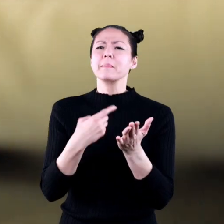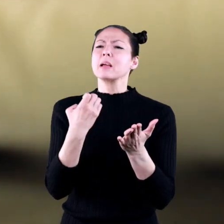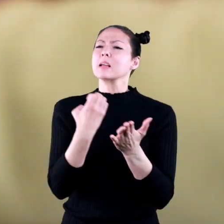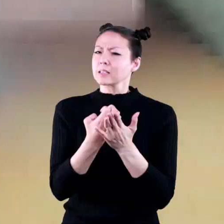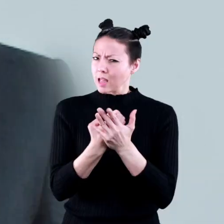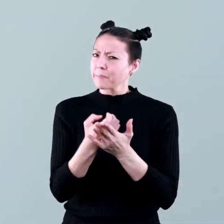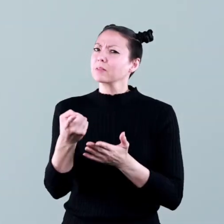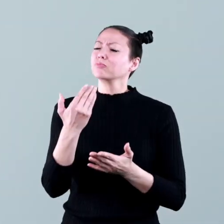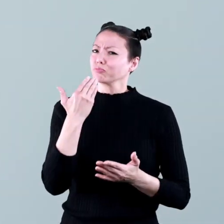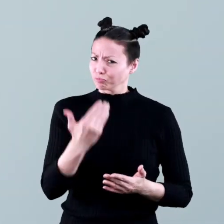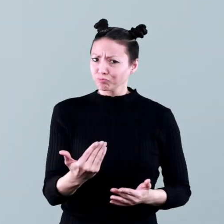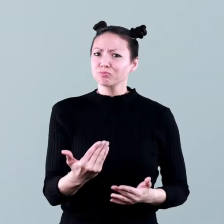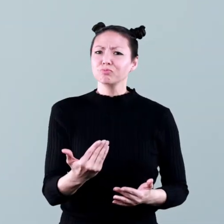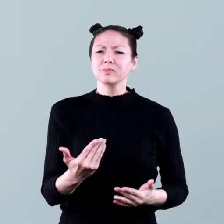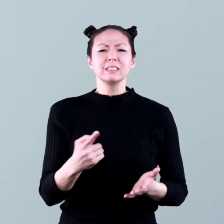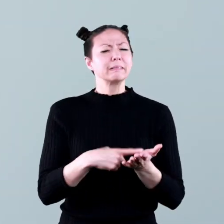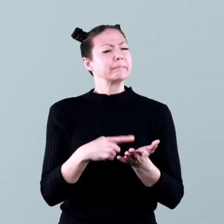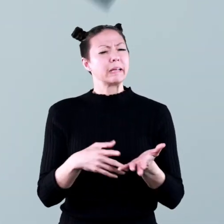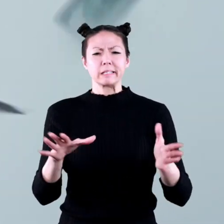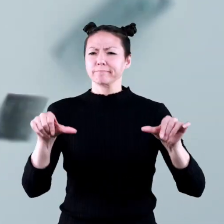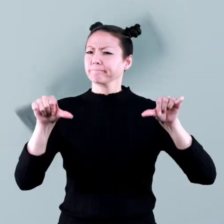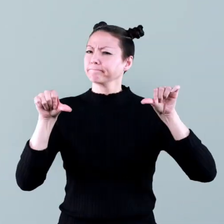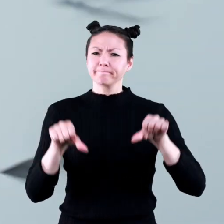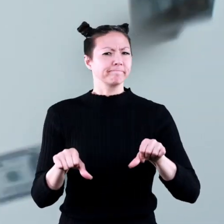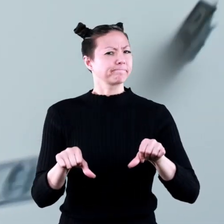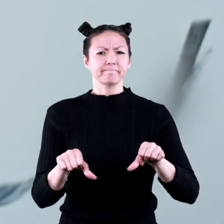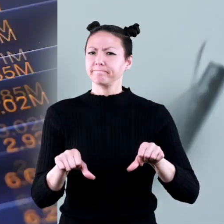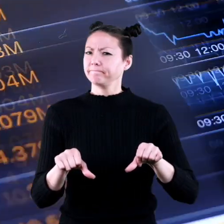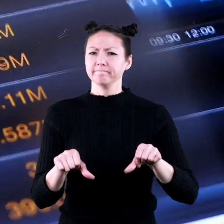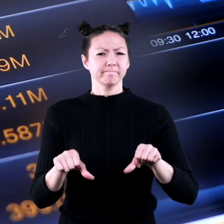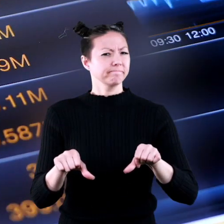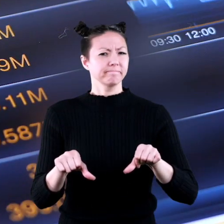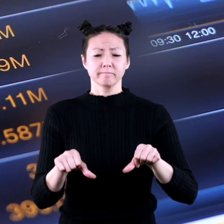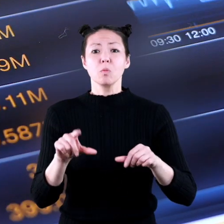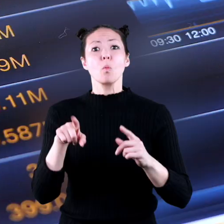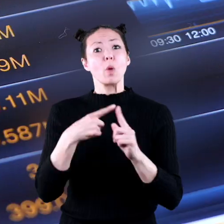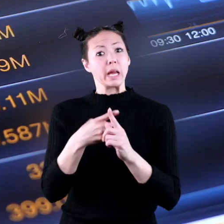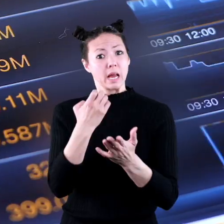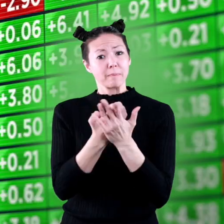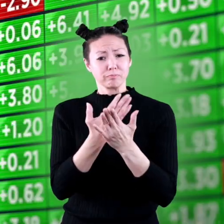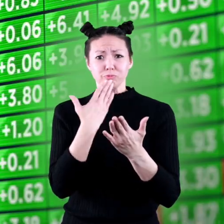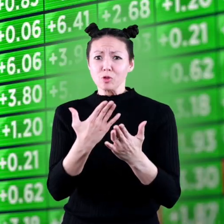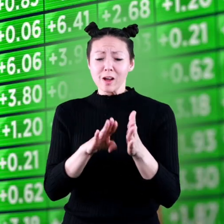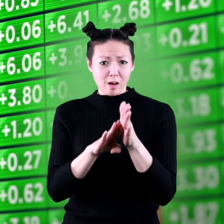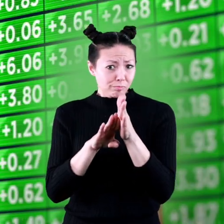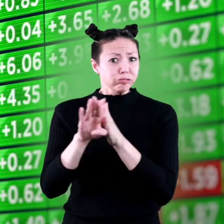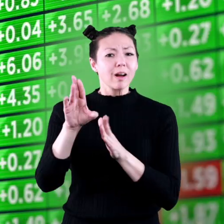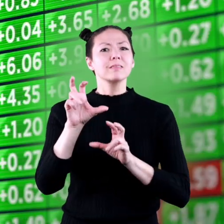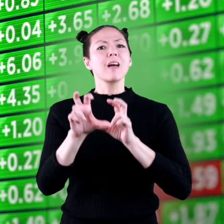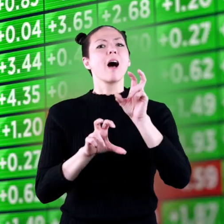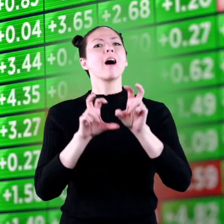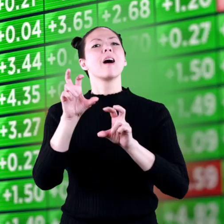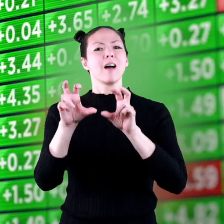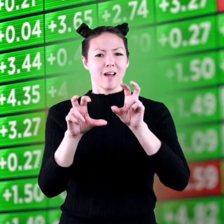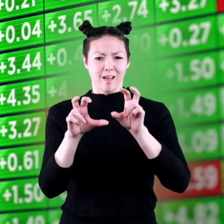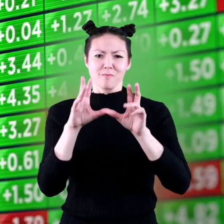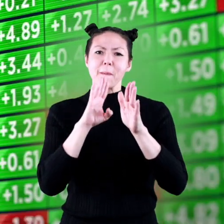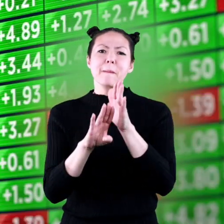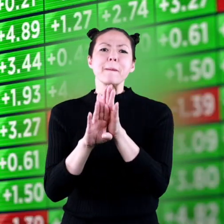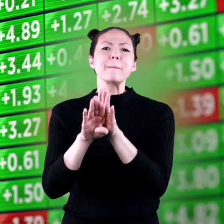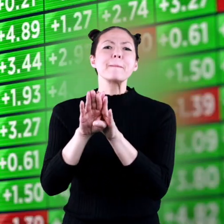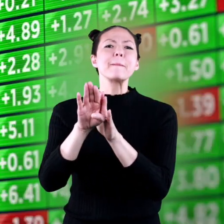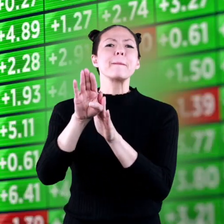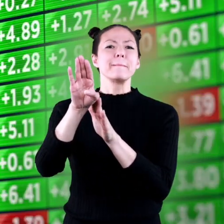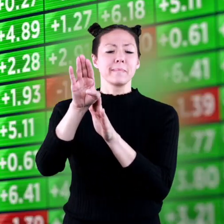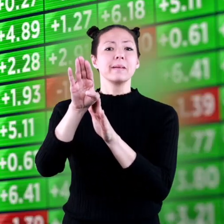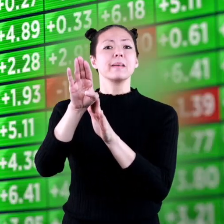each other. Sometimes the economy is doing really well, and sometimes it's not. When the economy is doing well, the